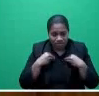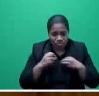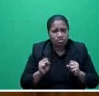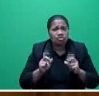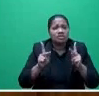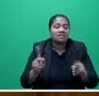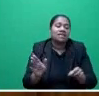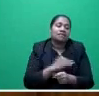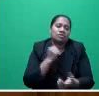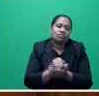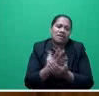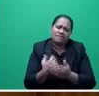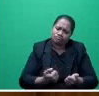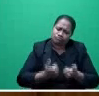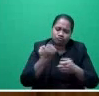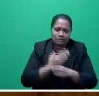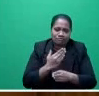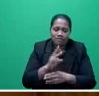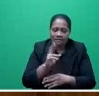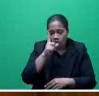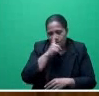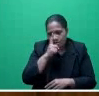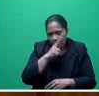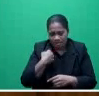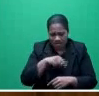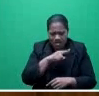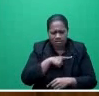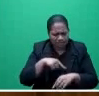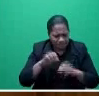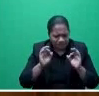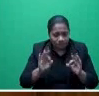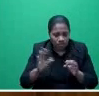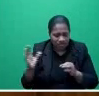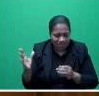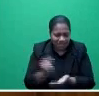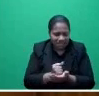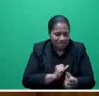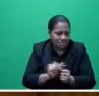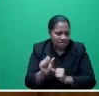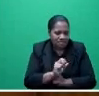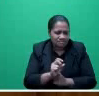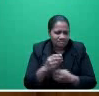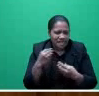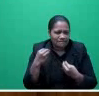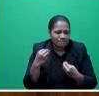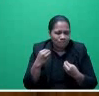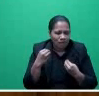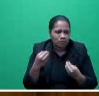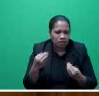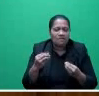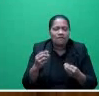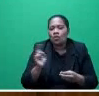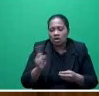ensure a decent employment for the people. We will definitely get the best value for whatever we spend, and that spending